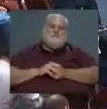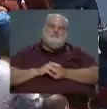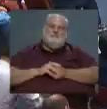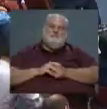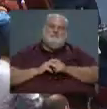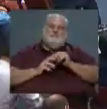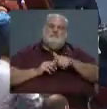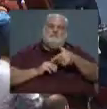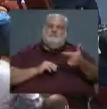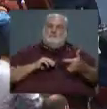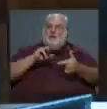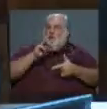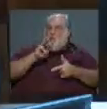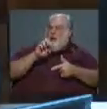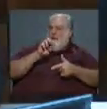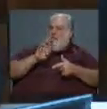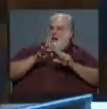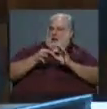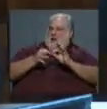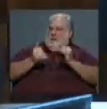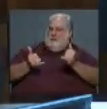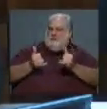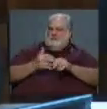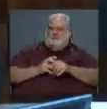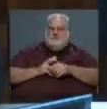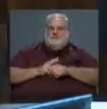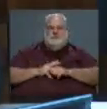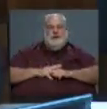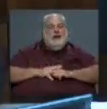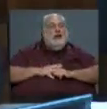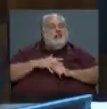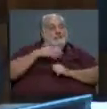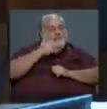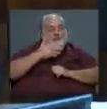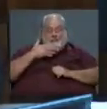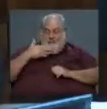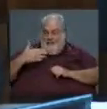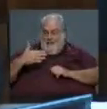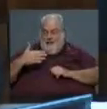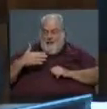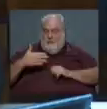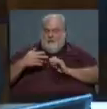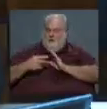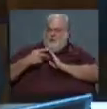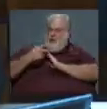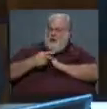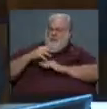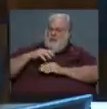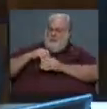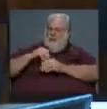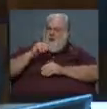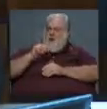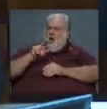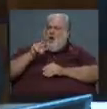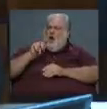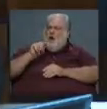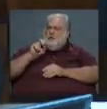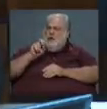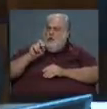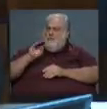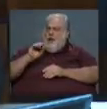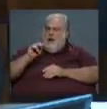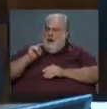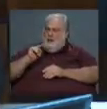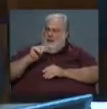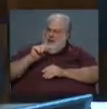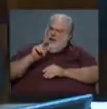Vice Mayor Webb. Thank you, Mr. Mayor. Thank you, Dana and Michael. Is the program that's with the Audubon society in